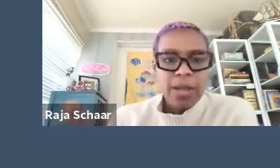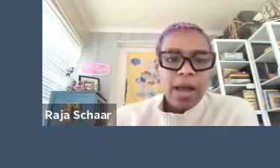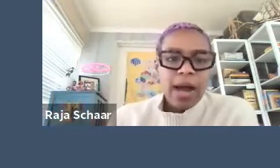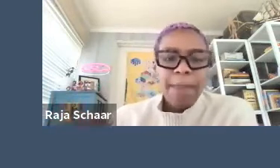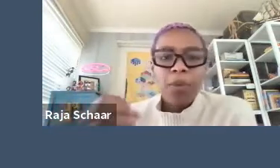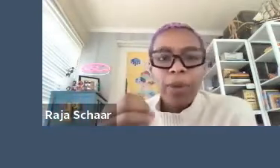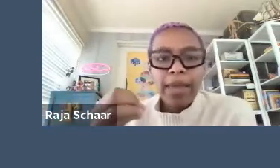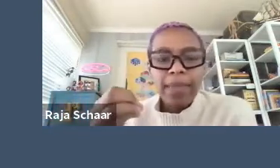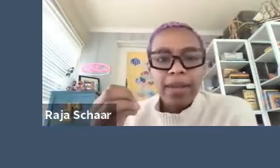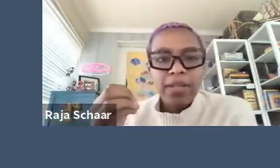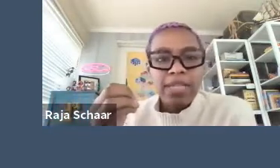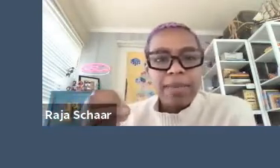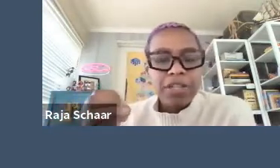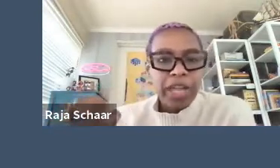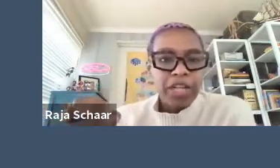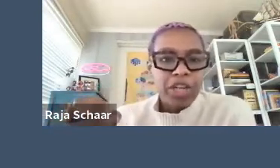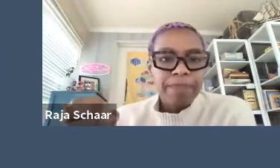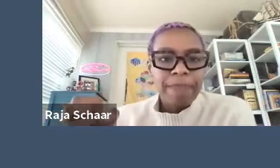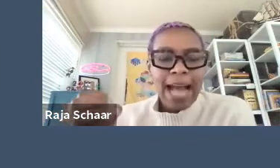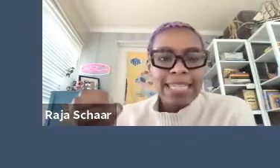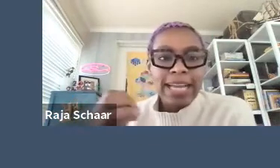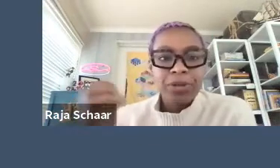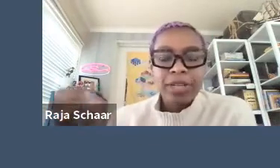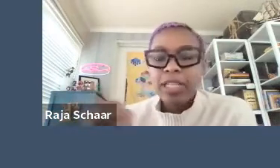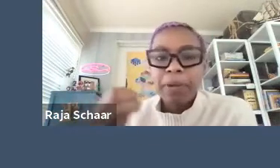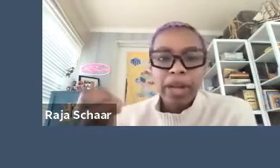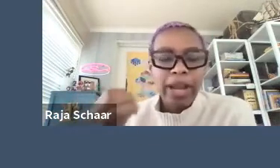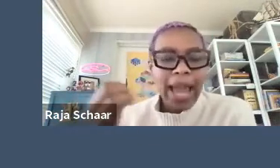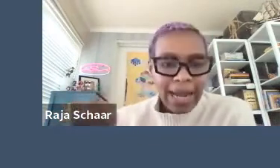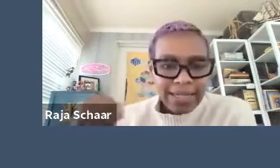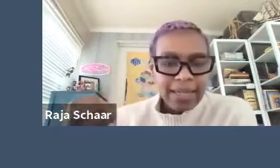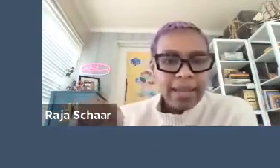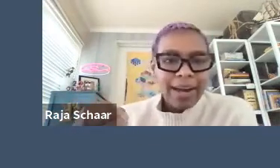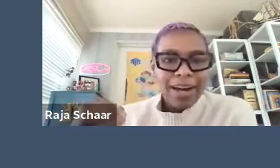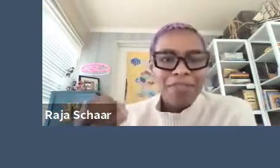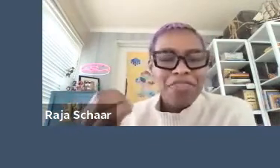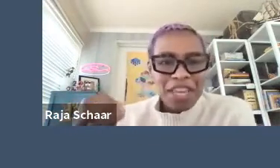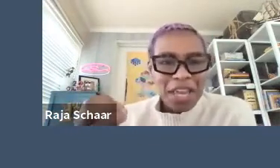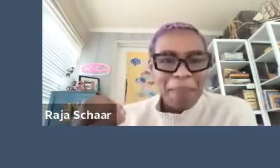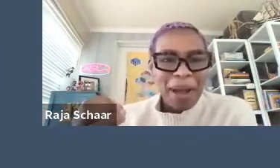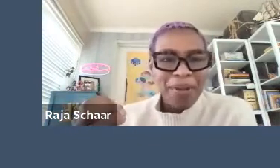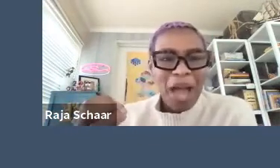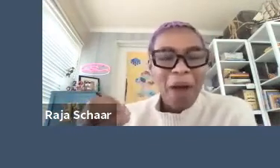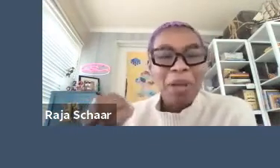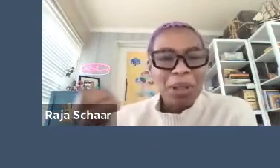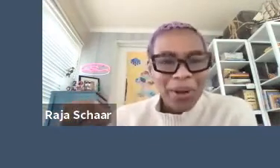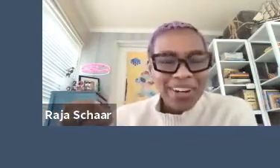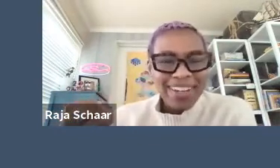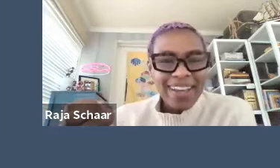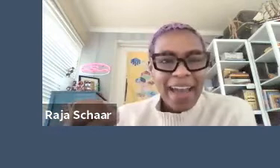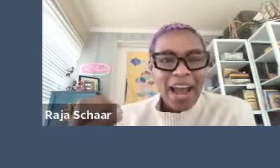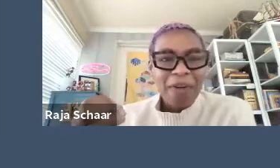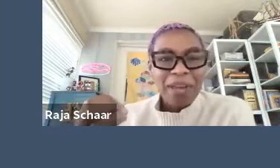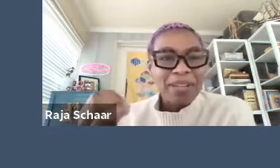years. The way that STEAM education as an interdisciplinary act of thinking about how we